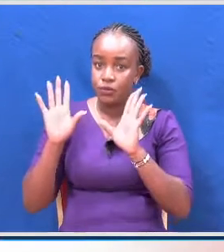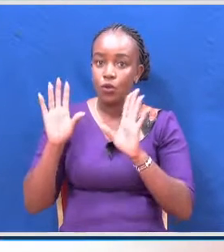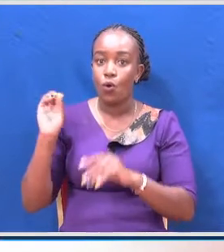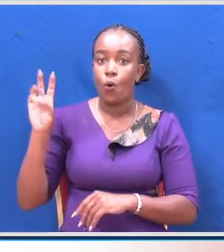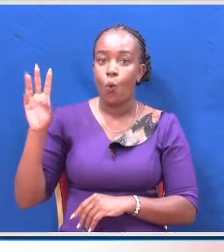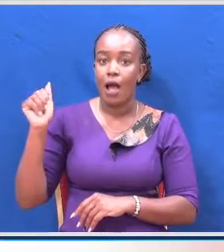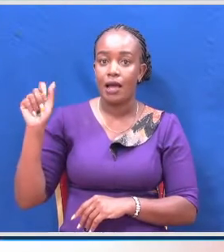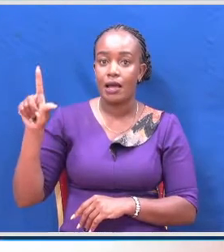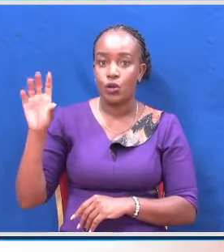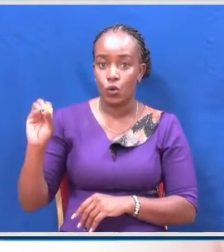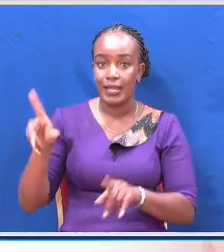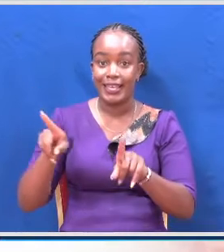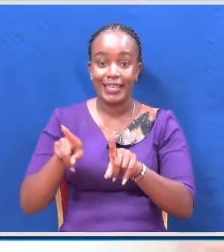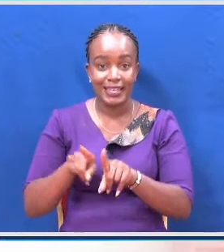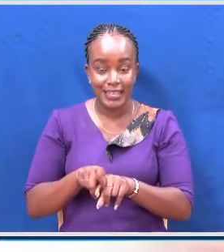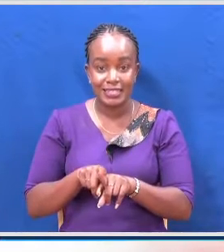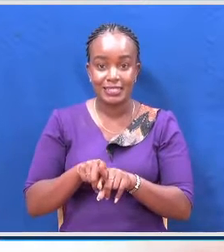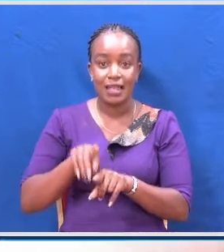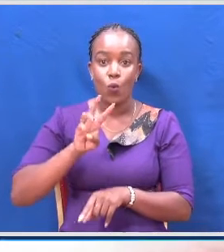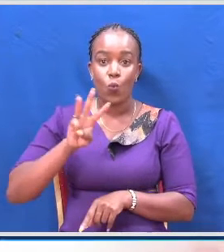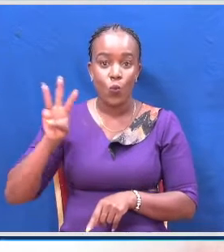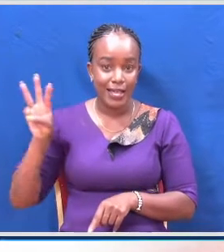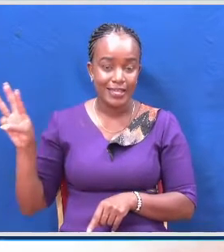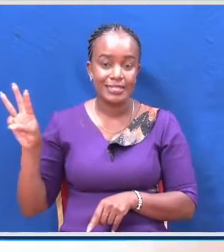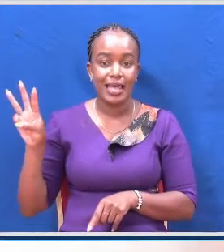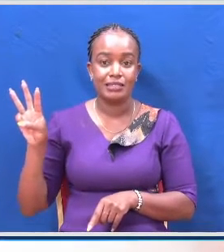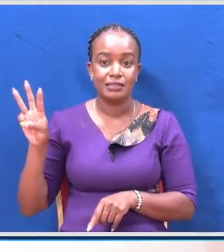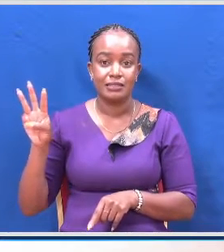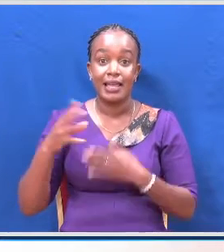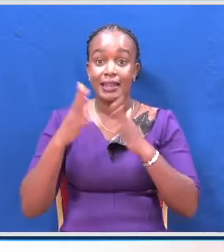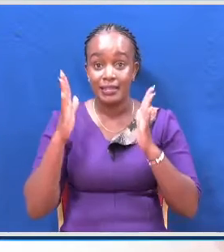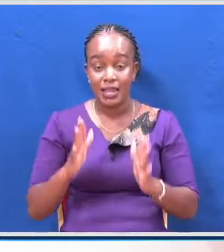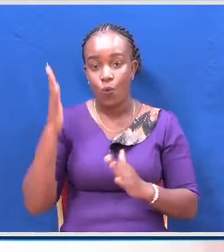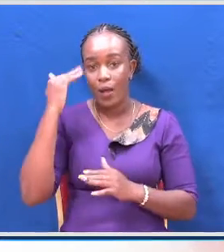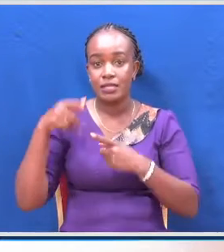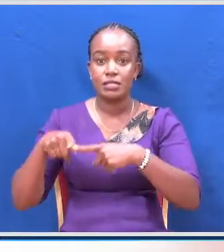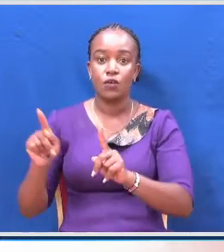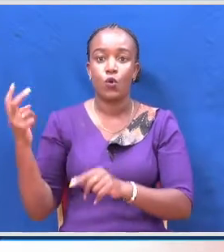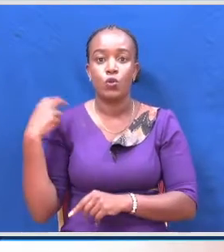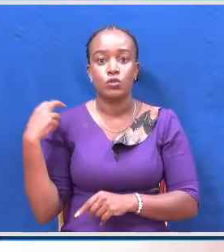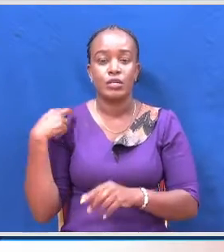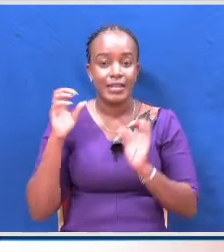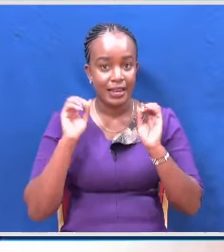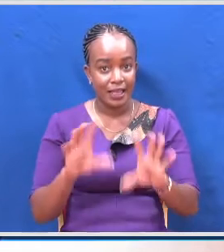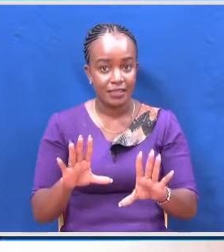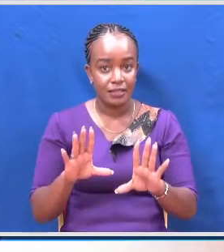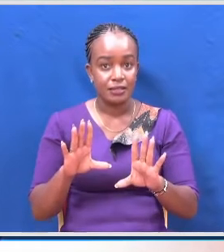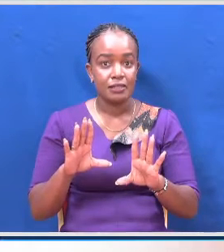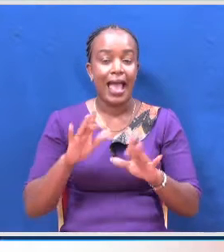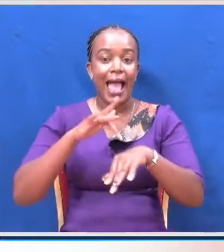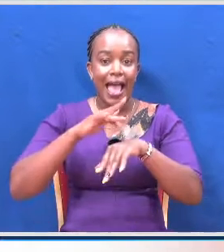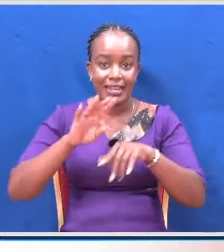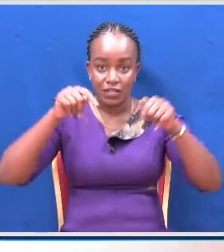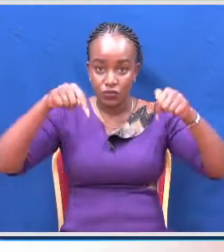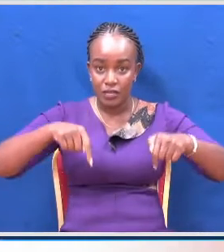coordinator, accusing him of not consulting them on many issues and elbowing pioneer members. Speaking in Kisumu earlier today, the